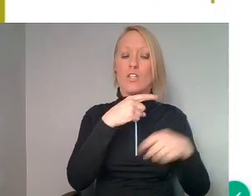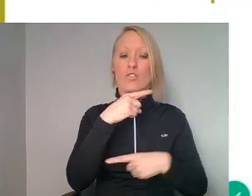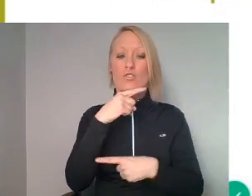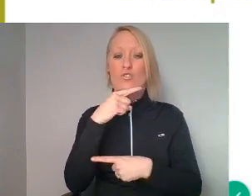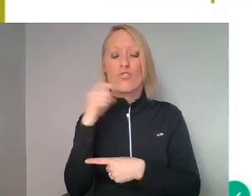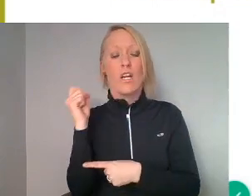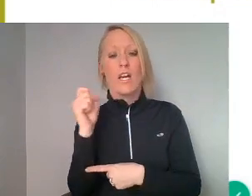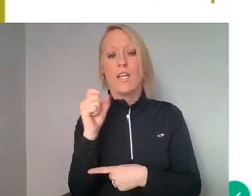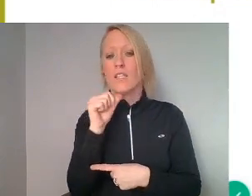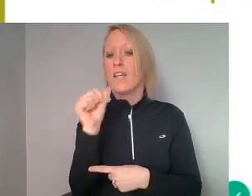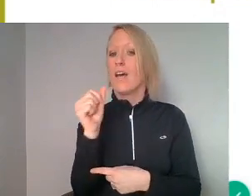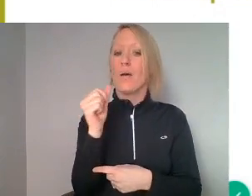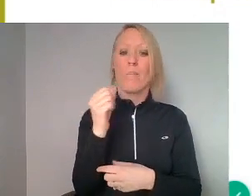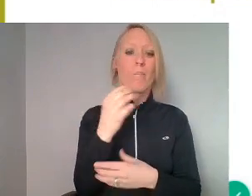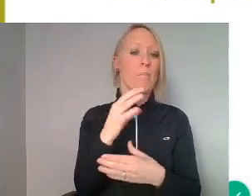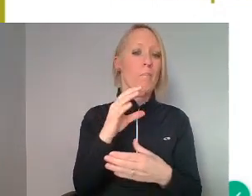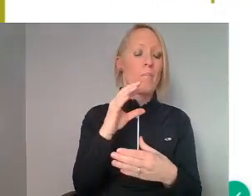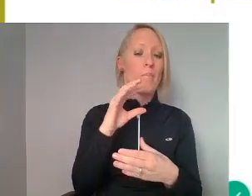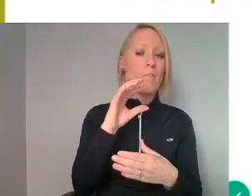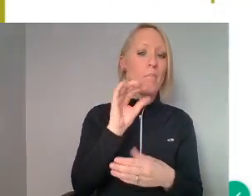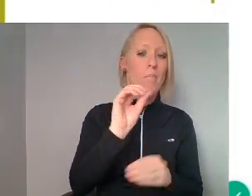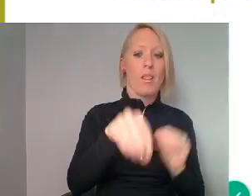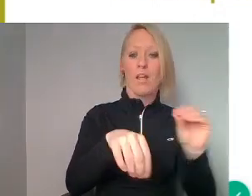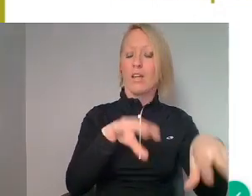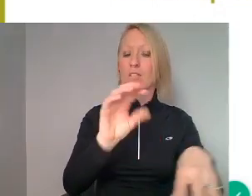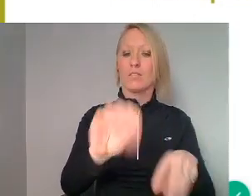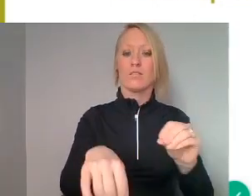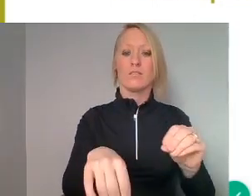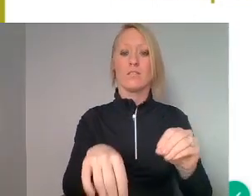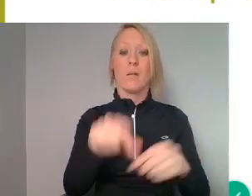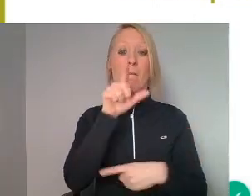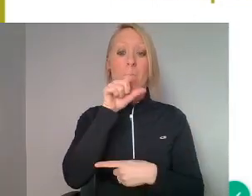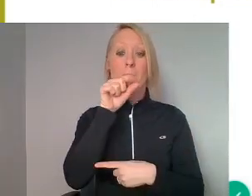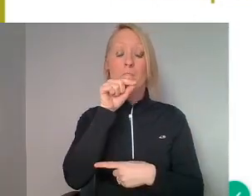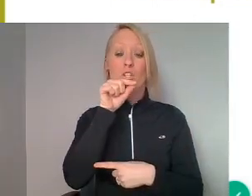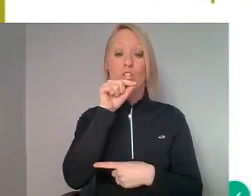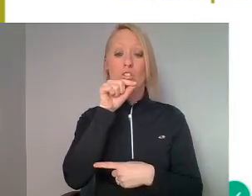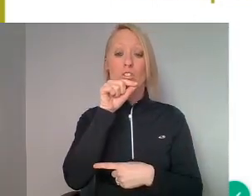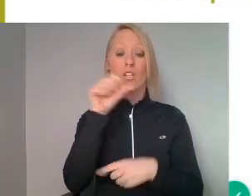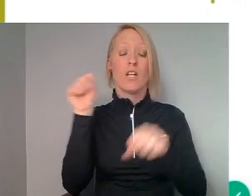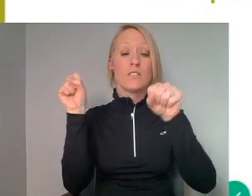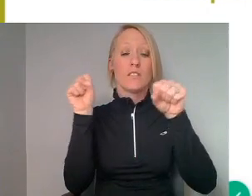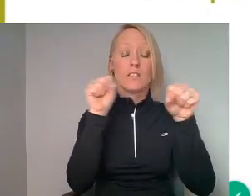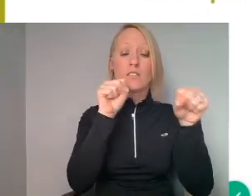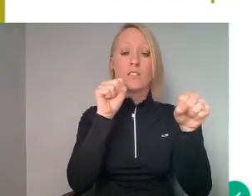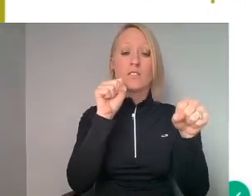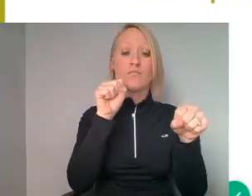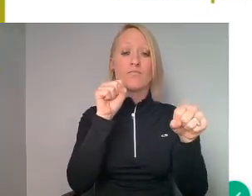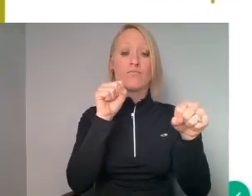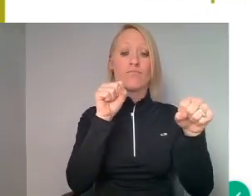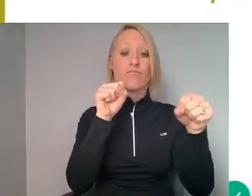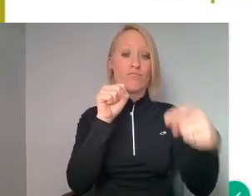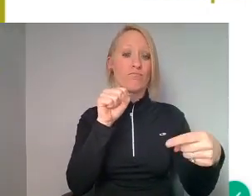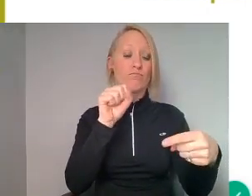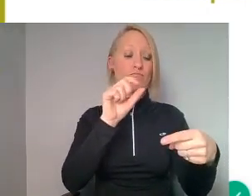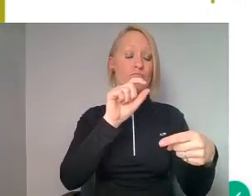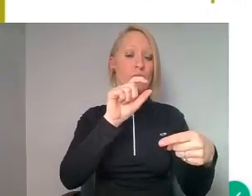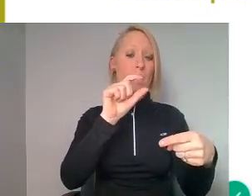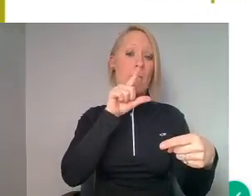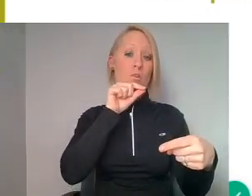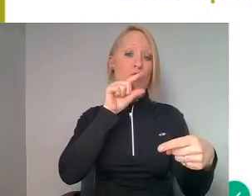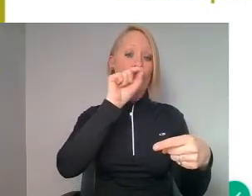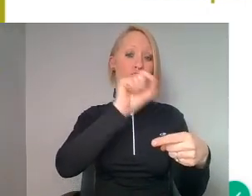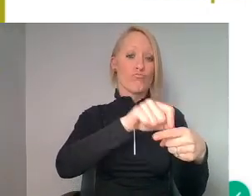the plant will start to die. Birds will come along and they'll peck at those little kernels on the cob. And then